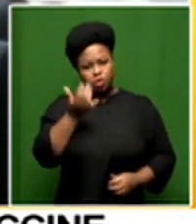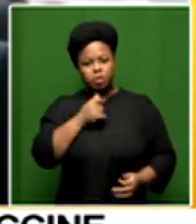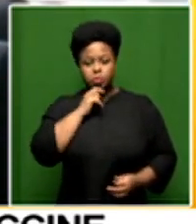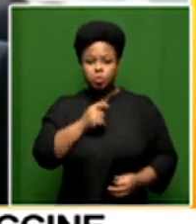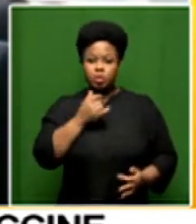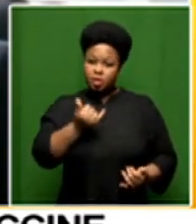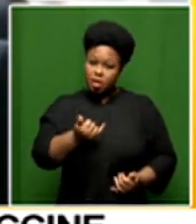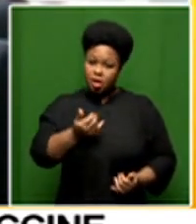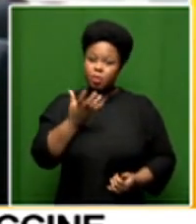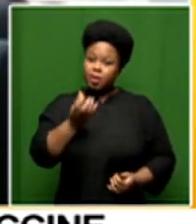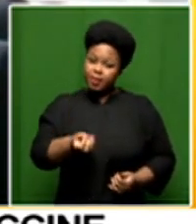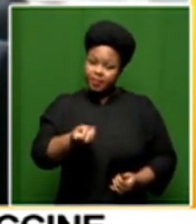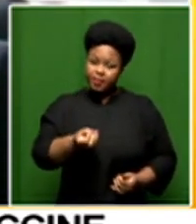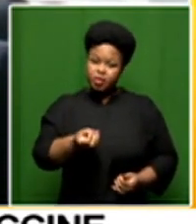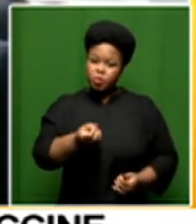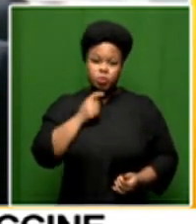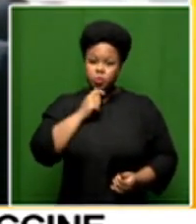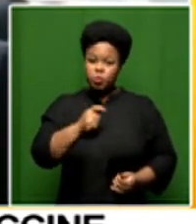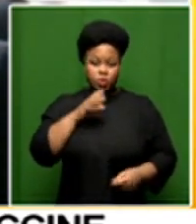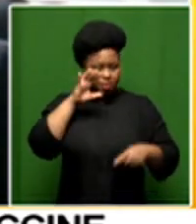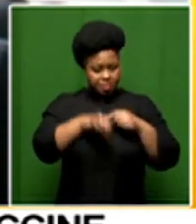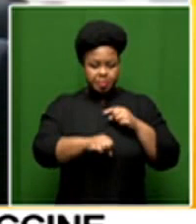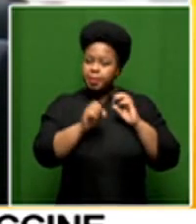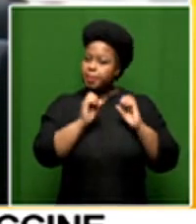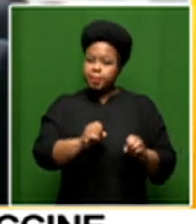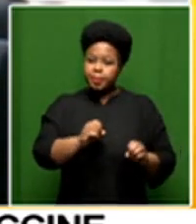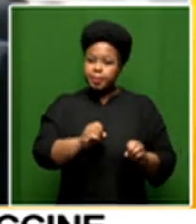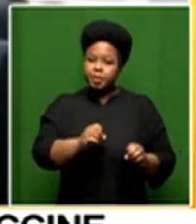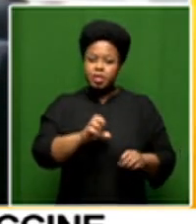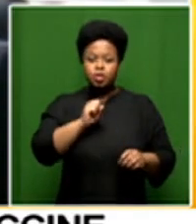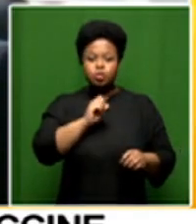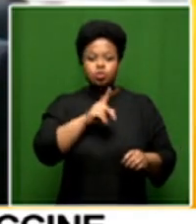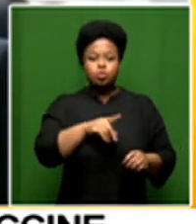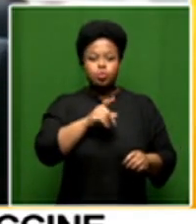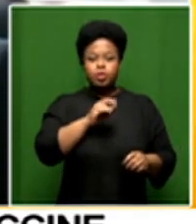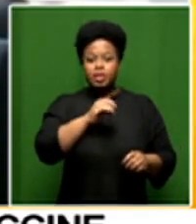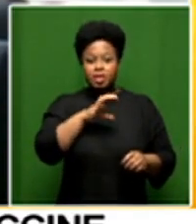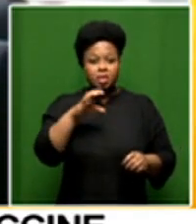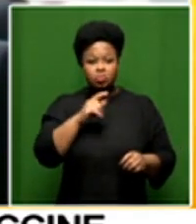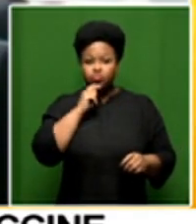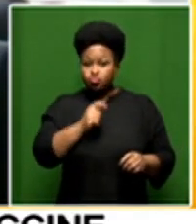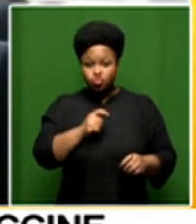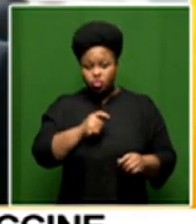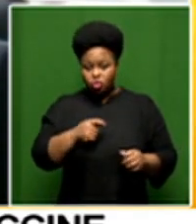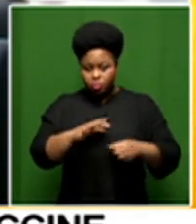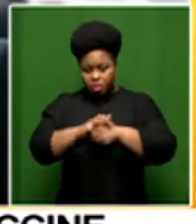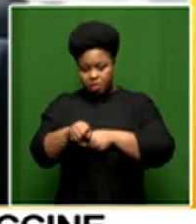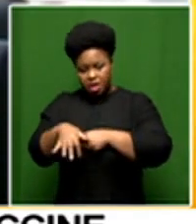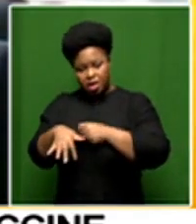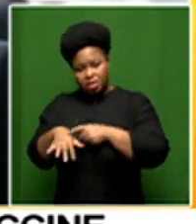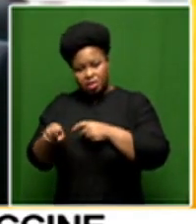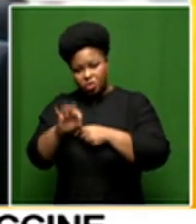that there are as yet no findings that Sputnik would be effective against our variant